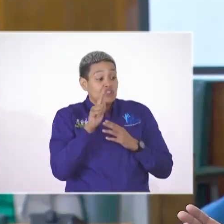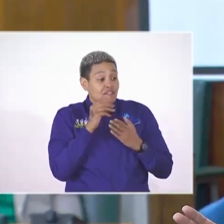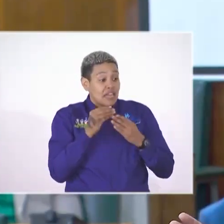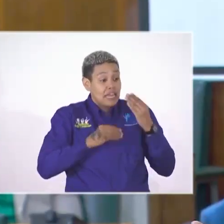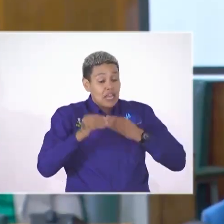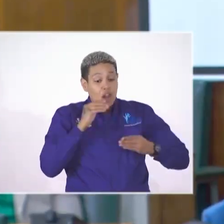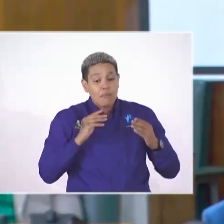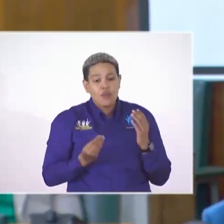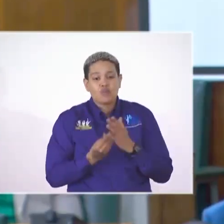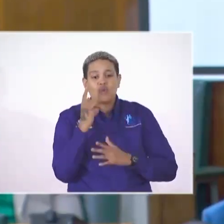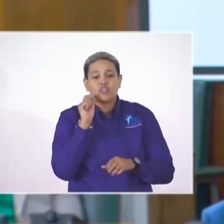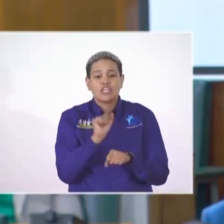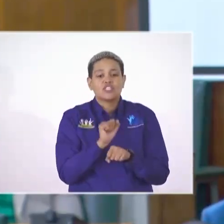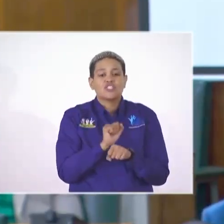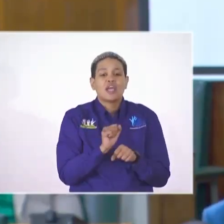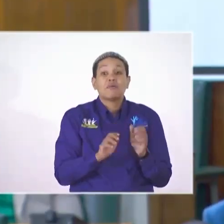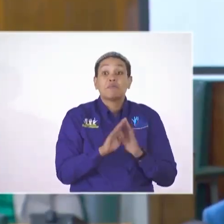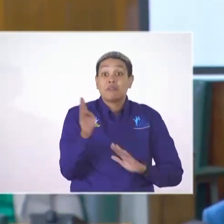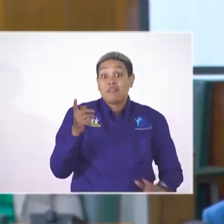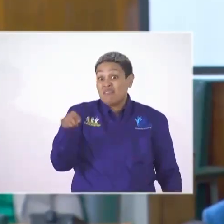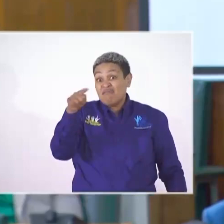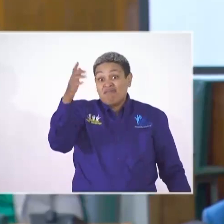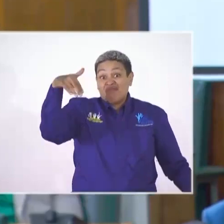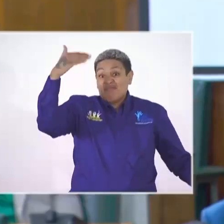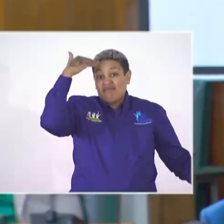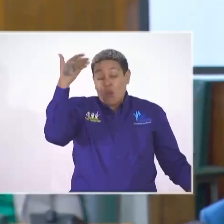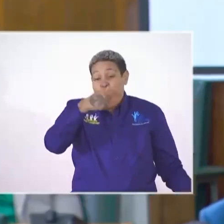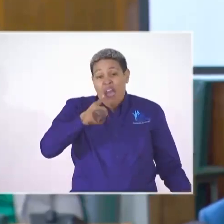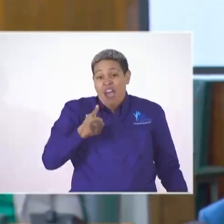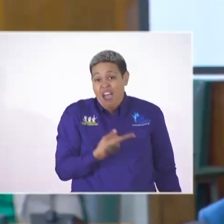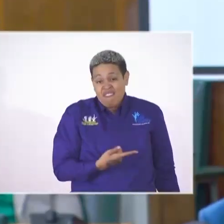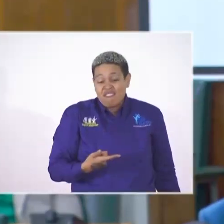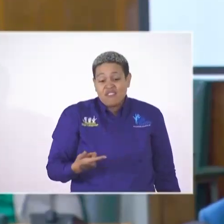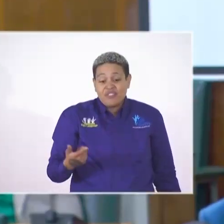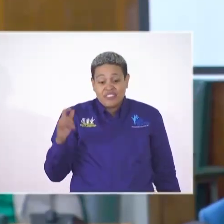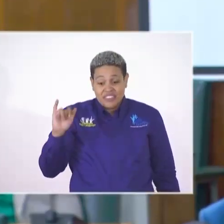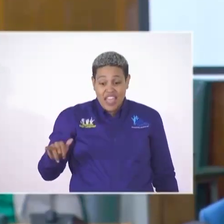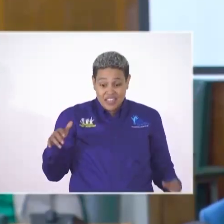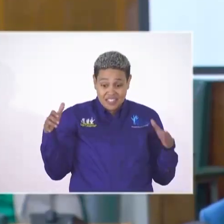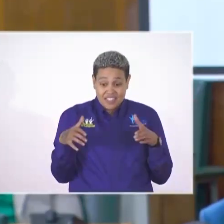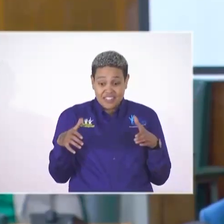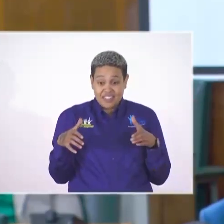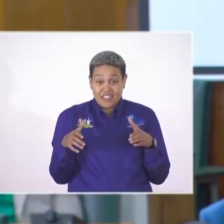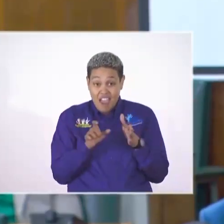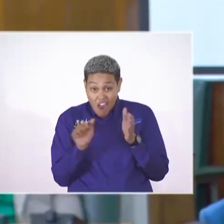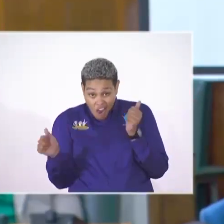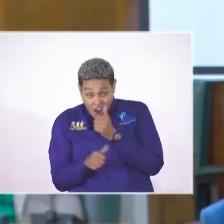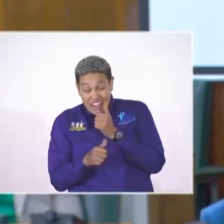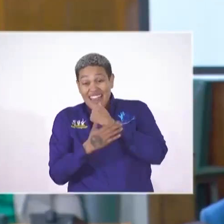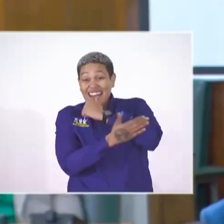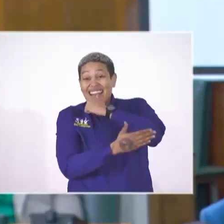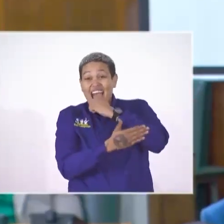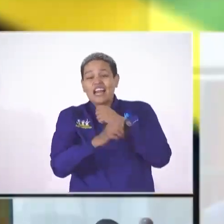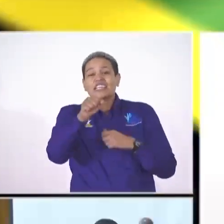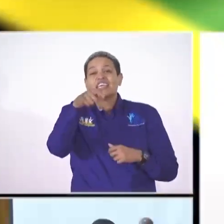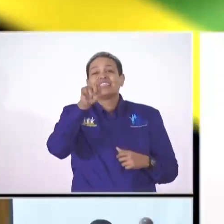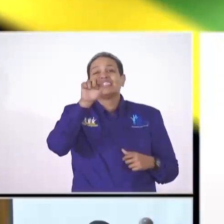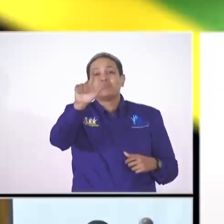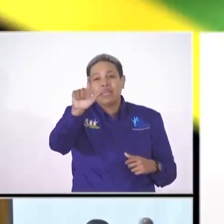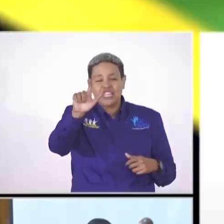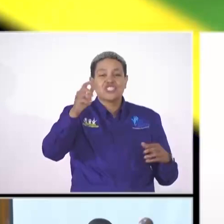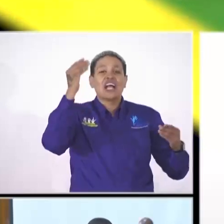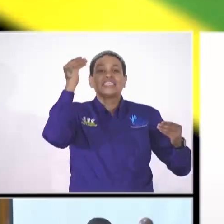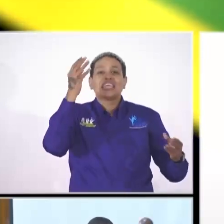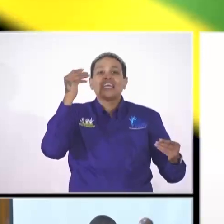most people didn't even know that we have such an agency. The National Spatial Data